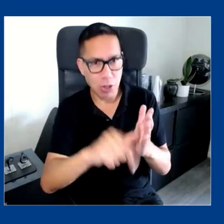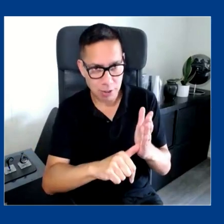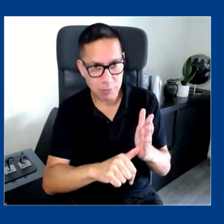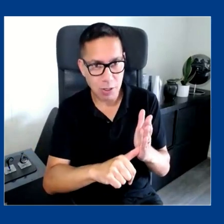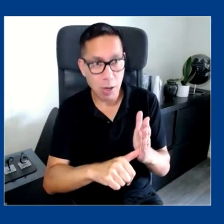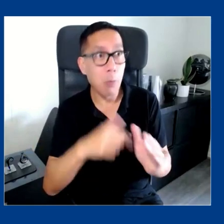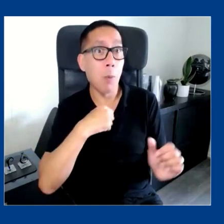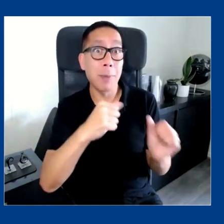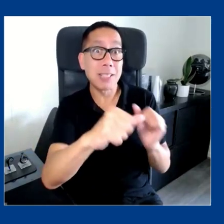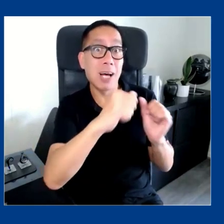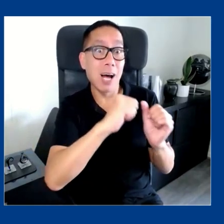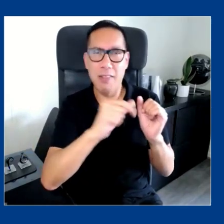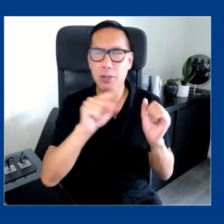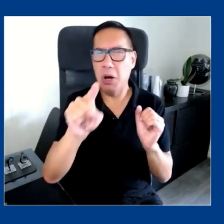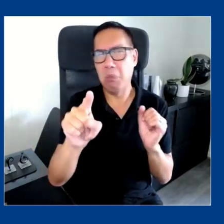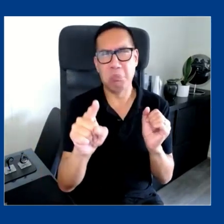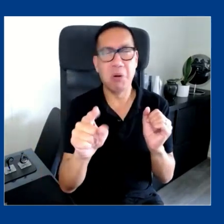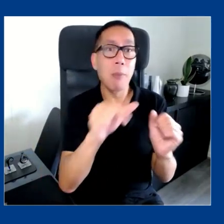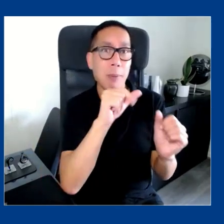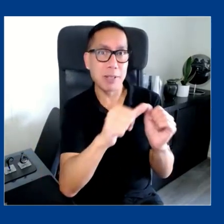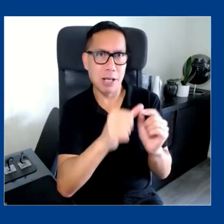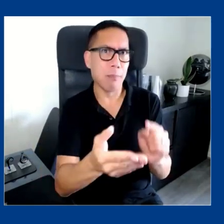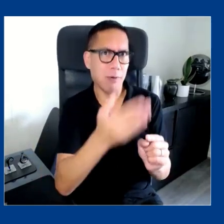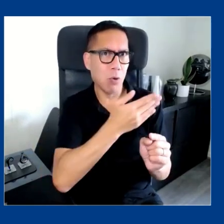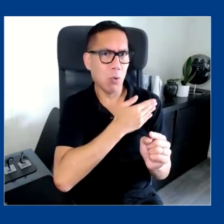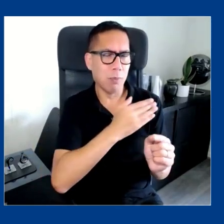was, because